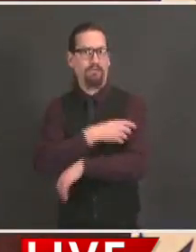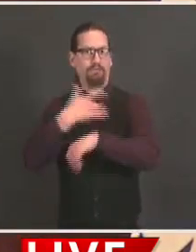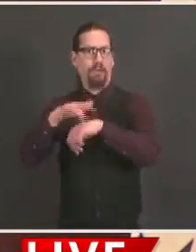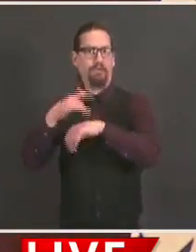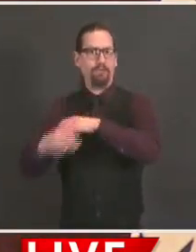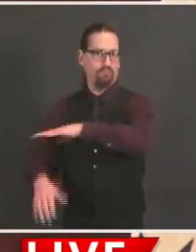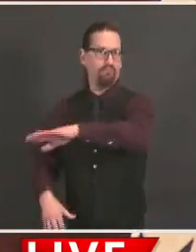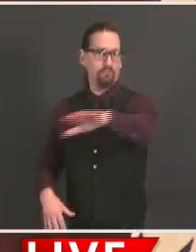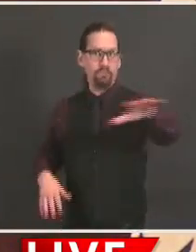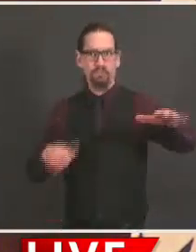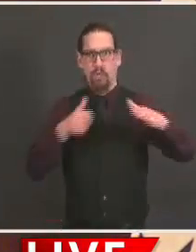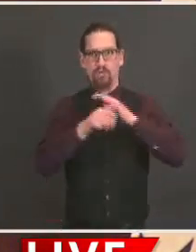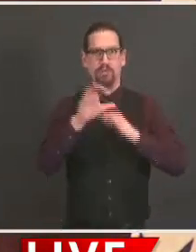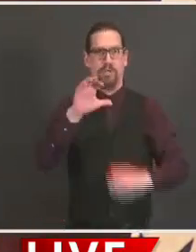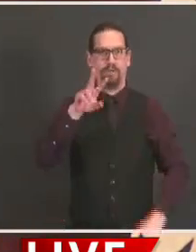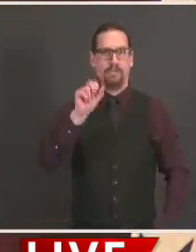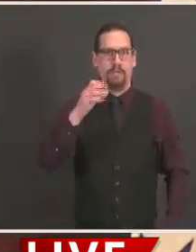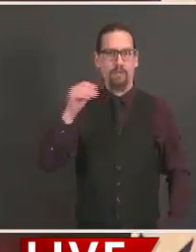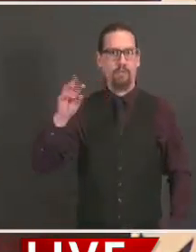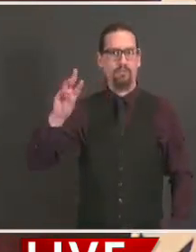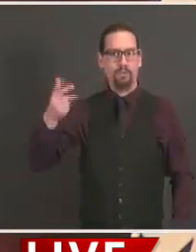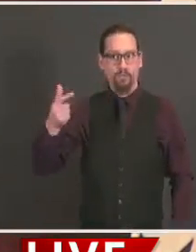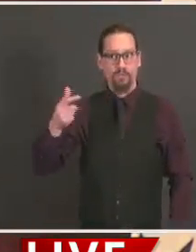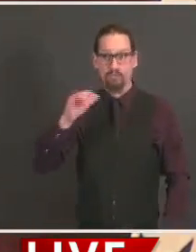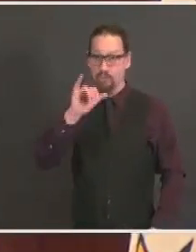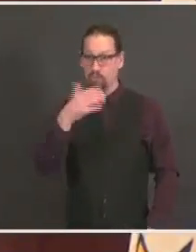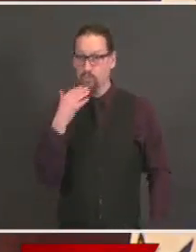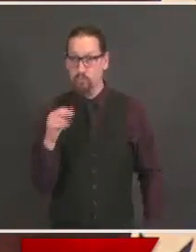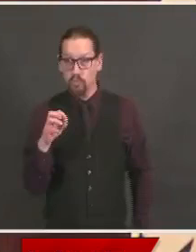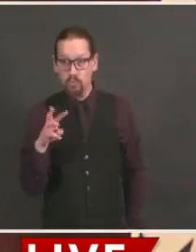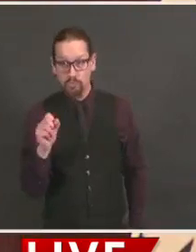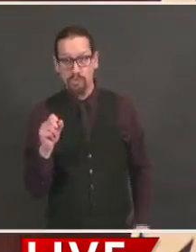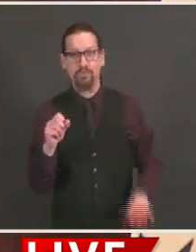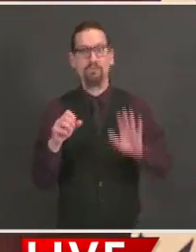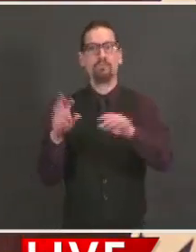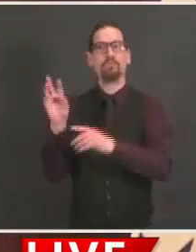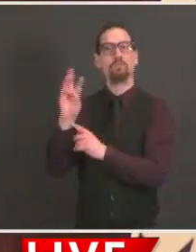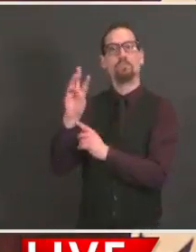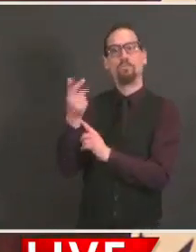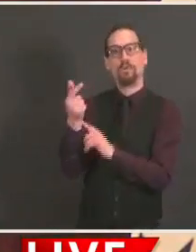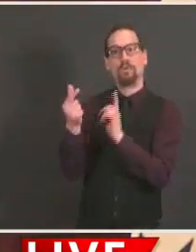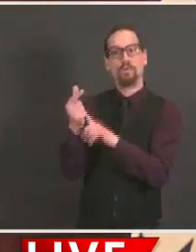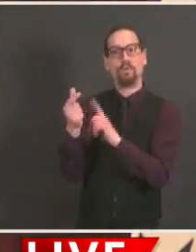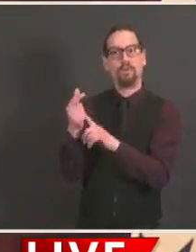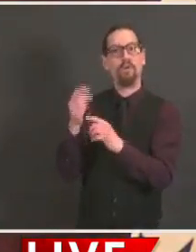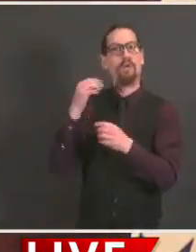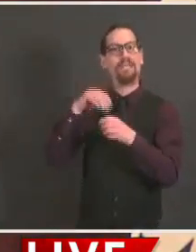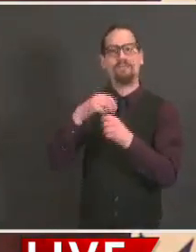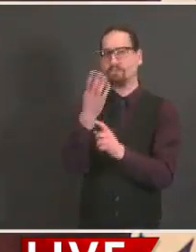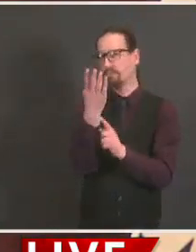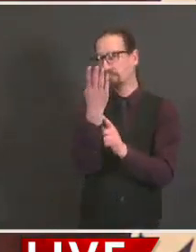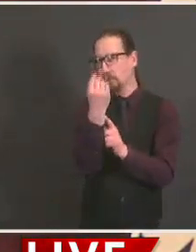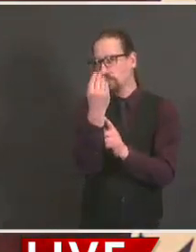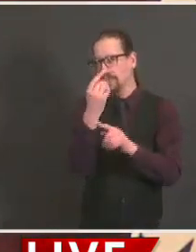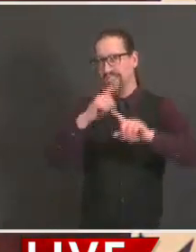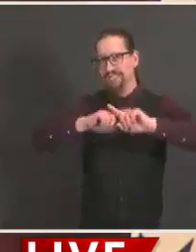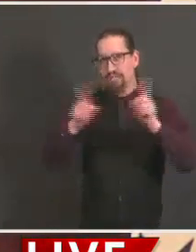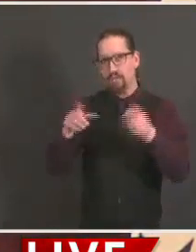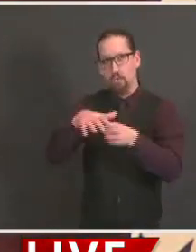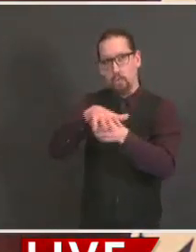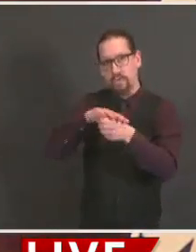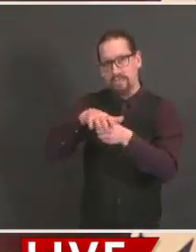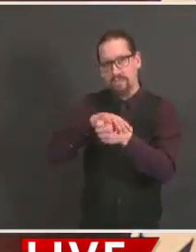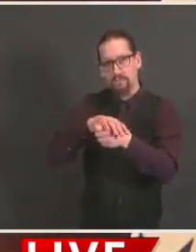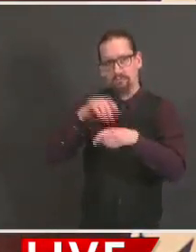14 different Walgreens locations will start administering shots starting next